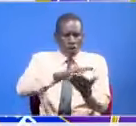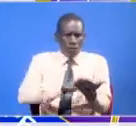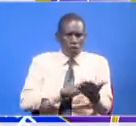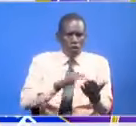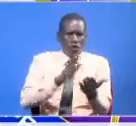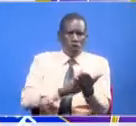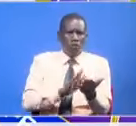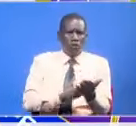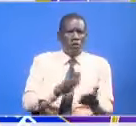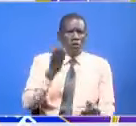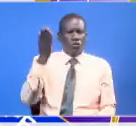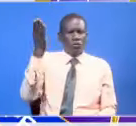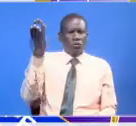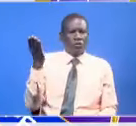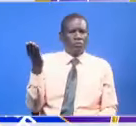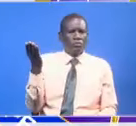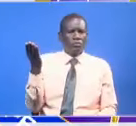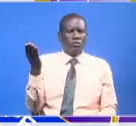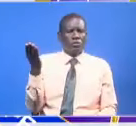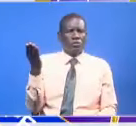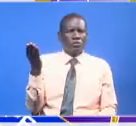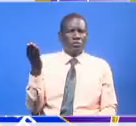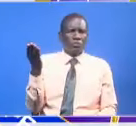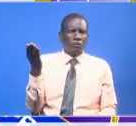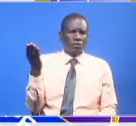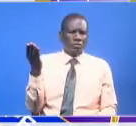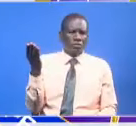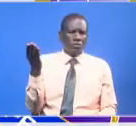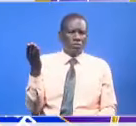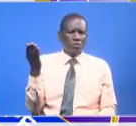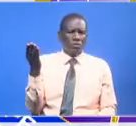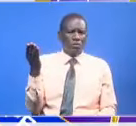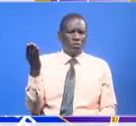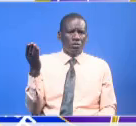recommendation amend laws to bar persons